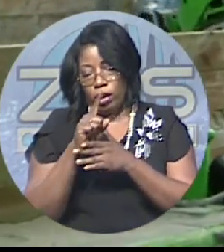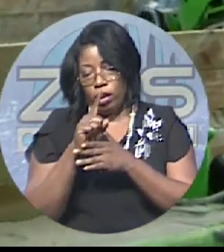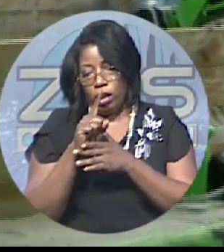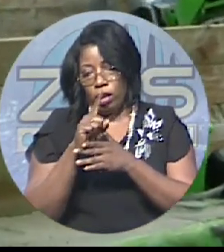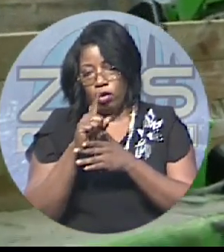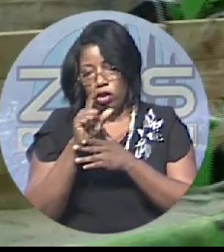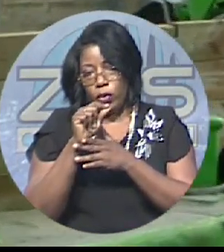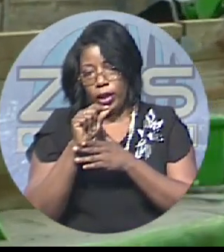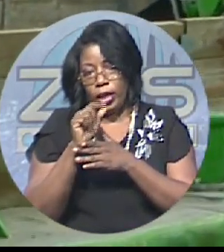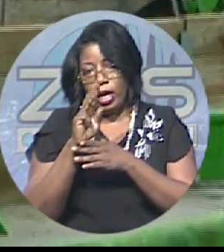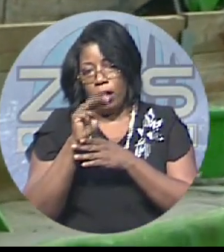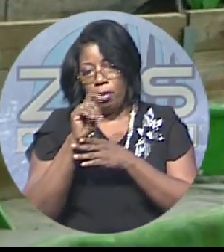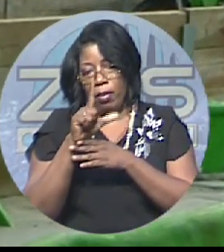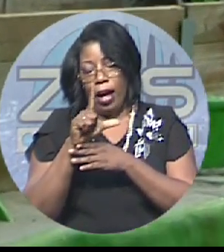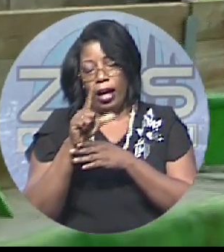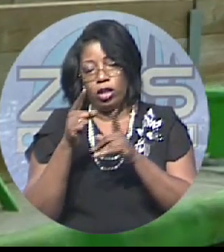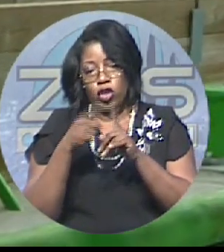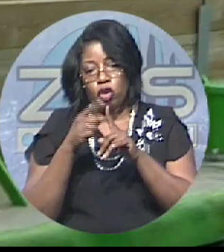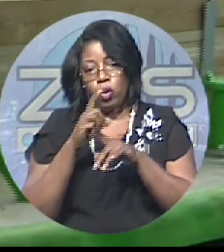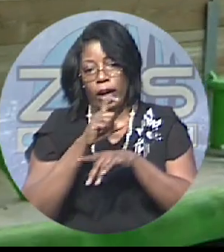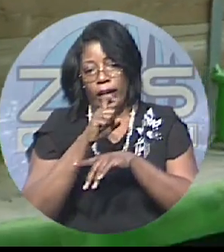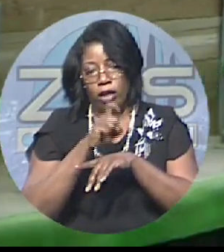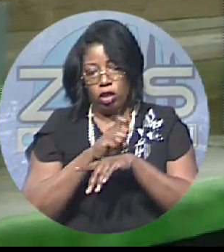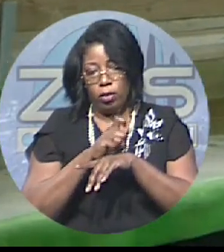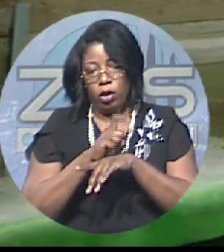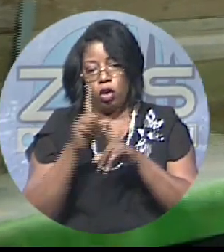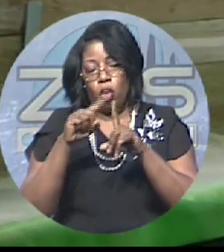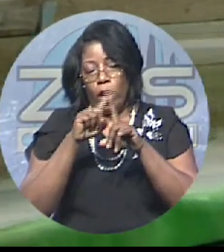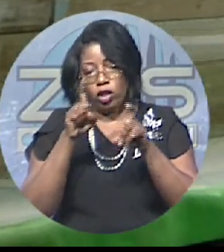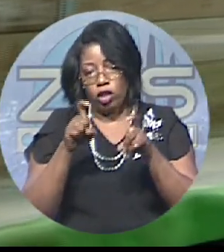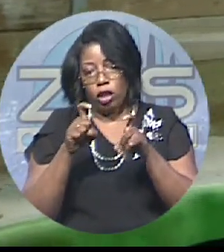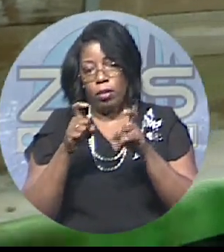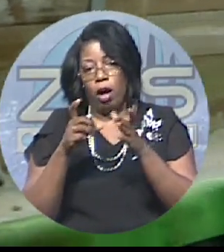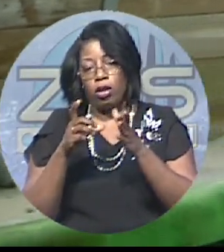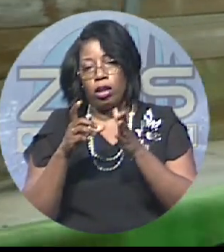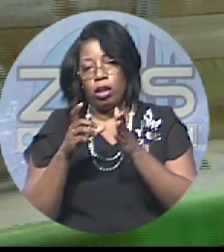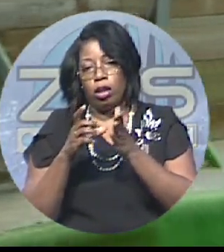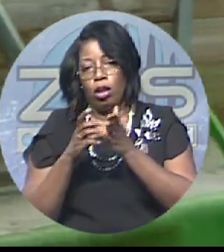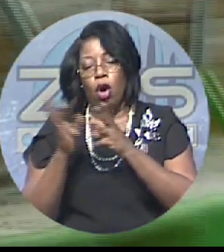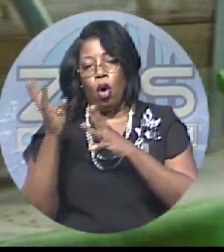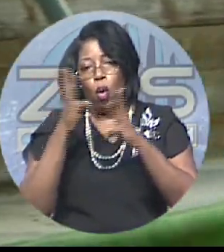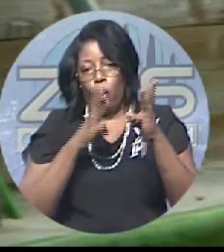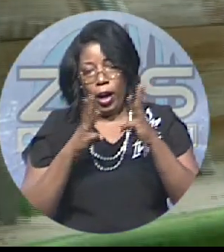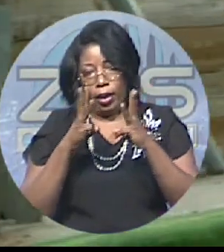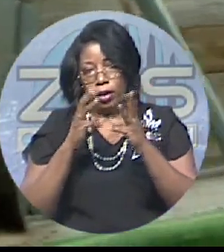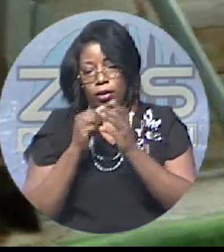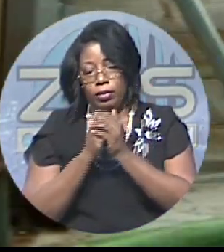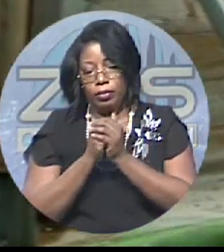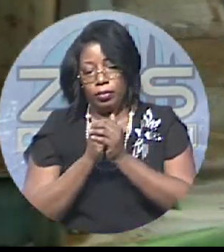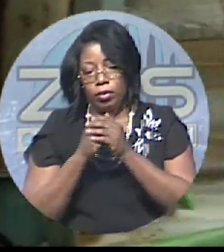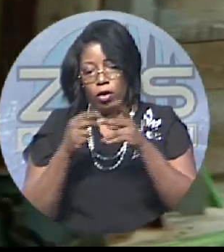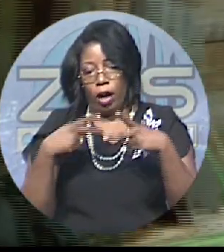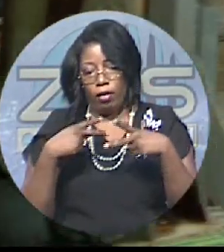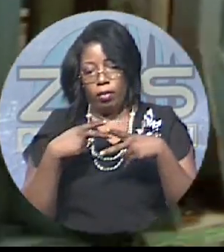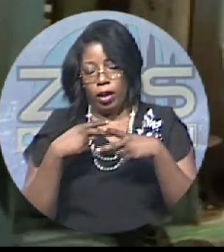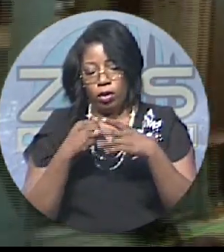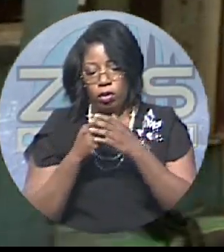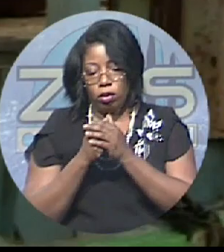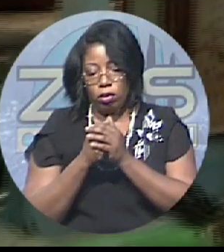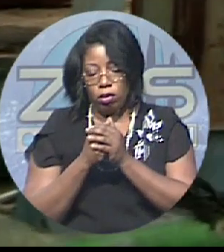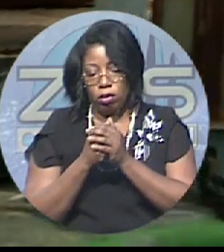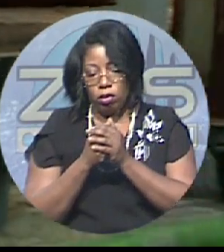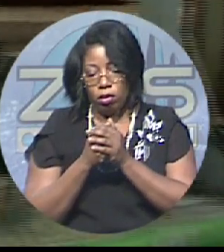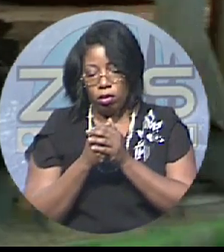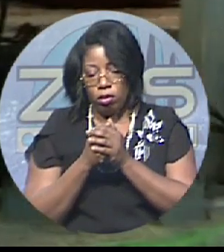Exuma. What's the weather conditions, Presley, out there on the water? Blowing very hard. We got about 18 to 20 out